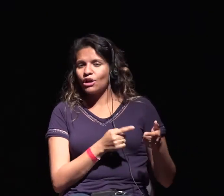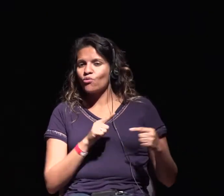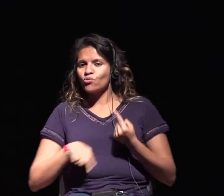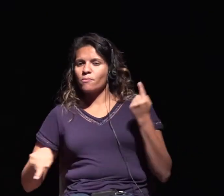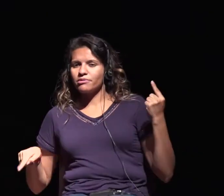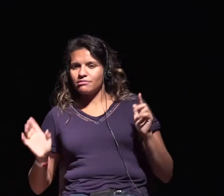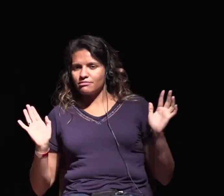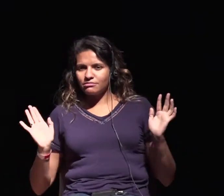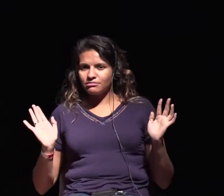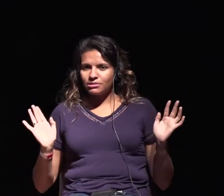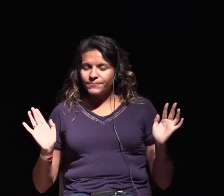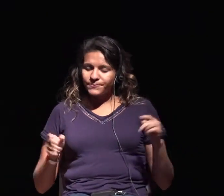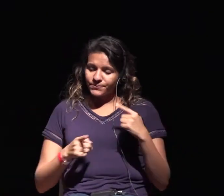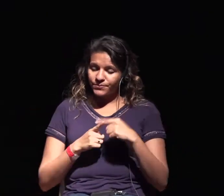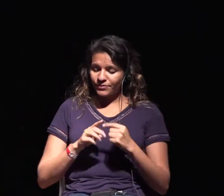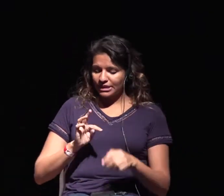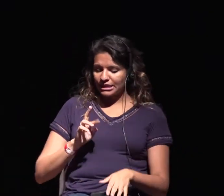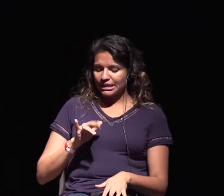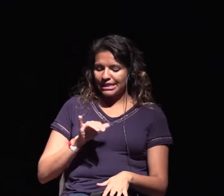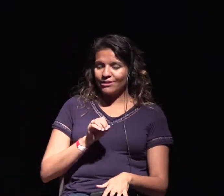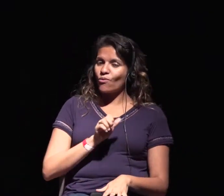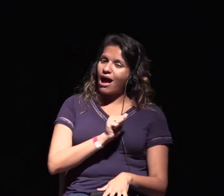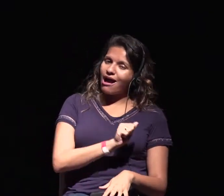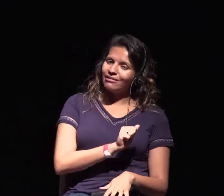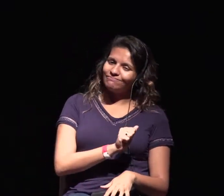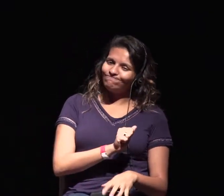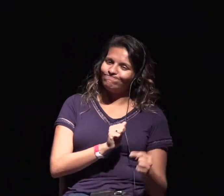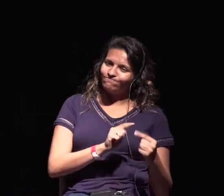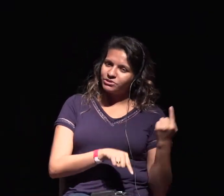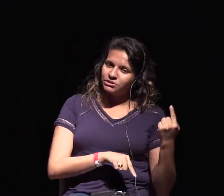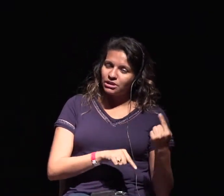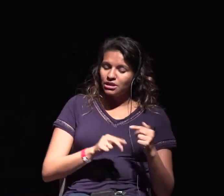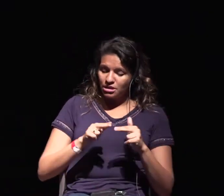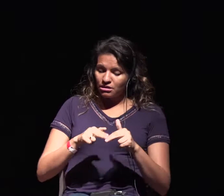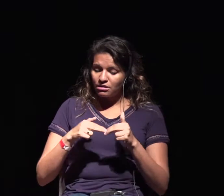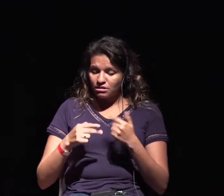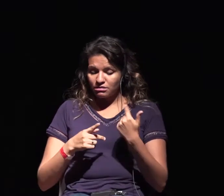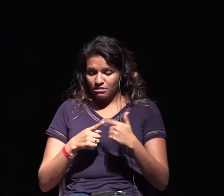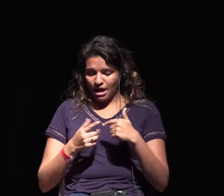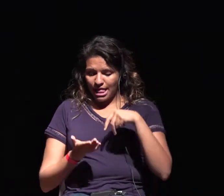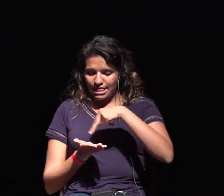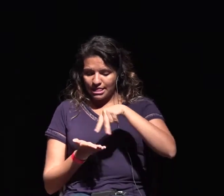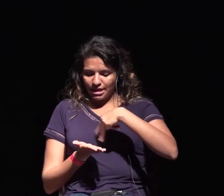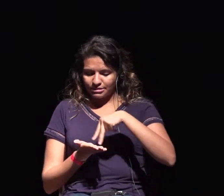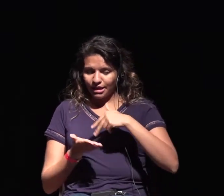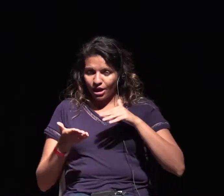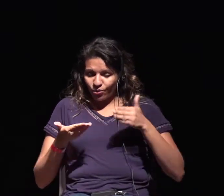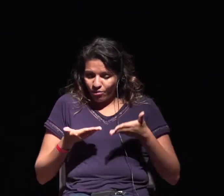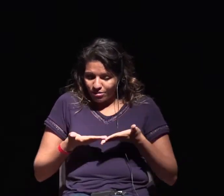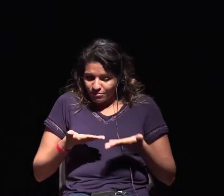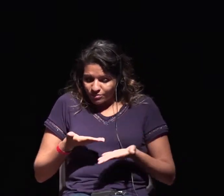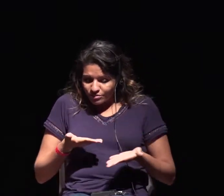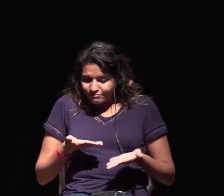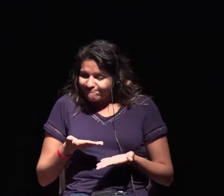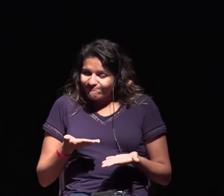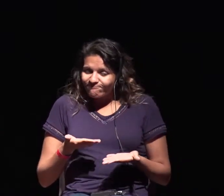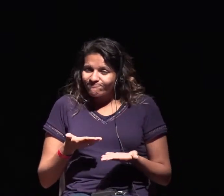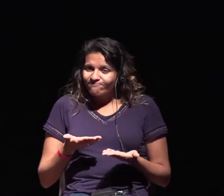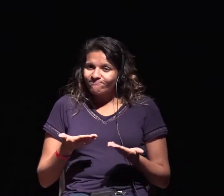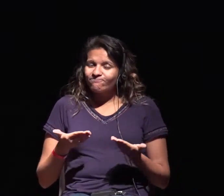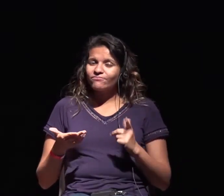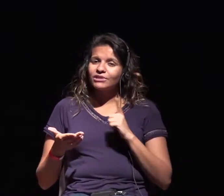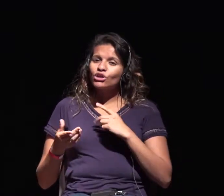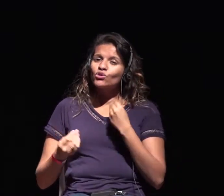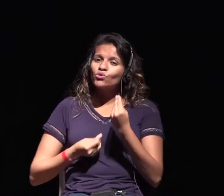dance has not regularized its scoring practices, it has infrequently interfaced with the legal apparatus of copyright or the